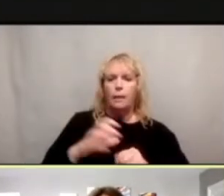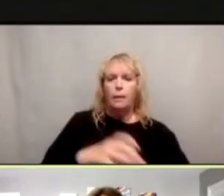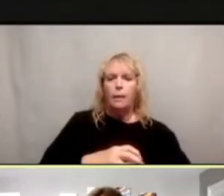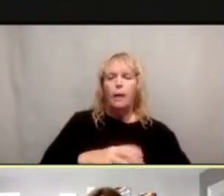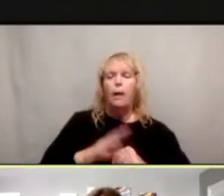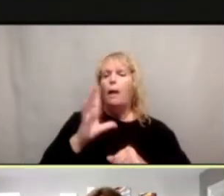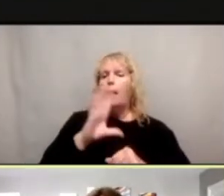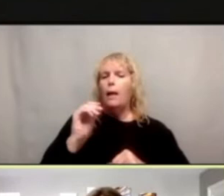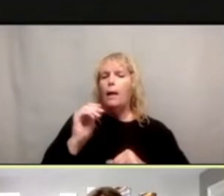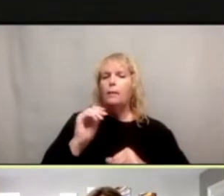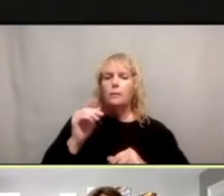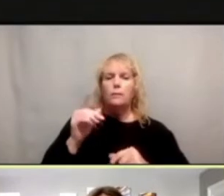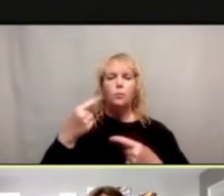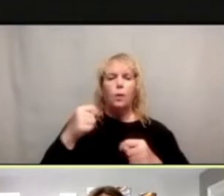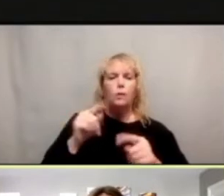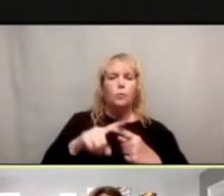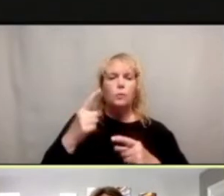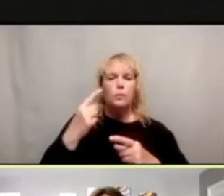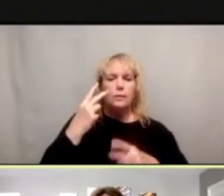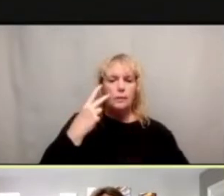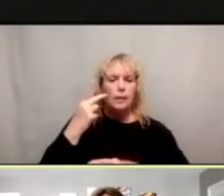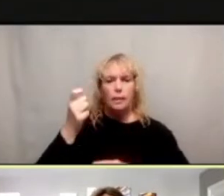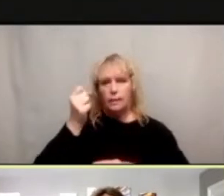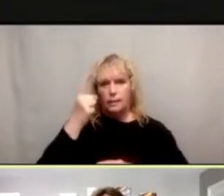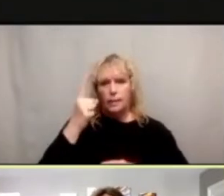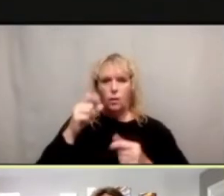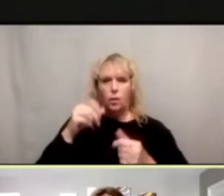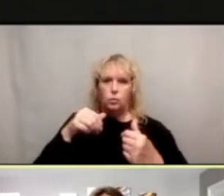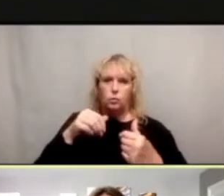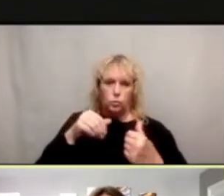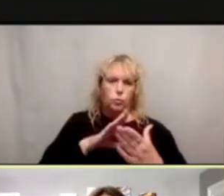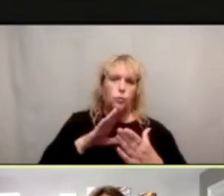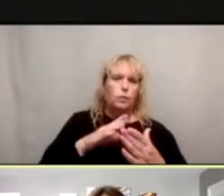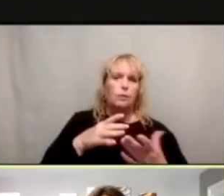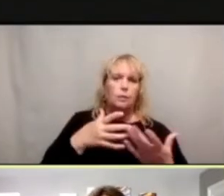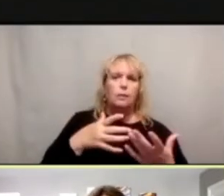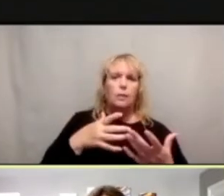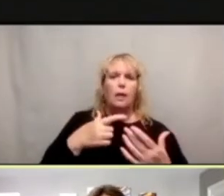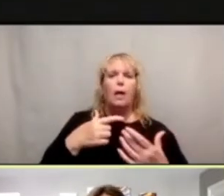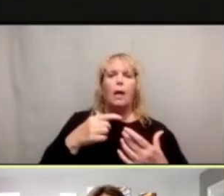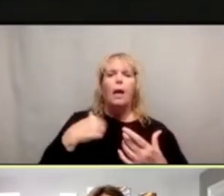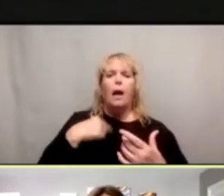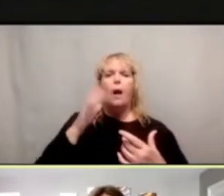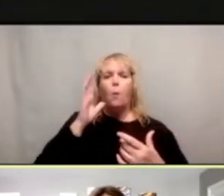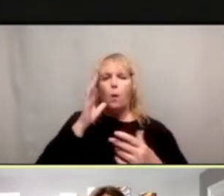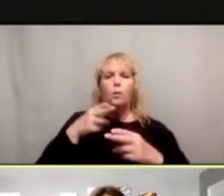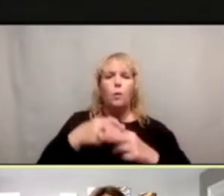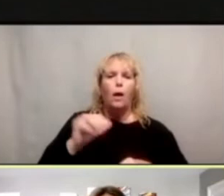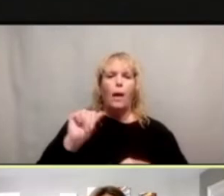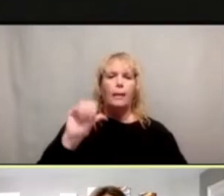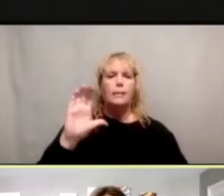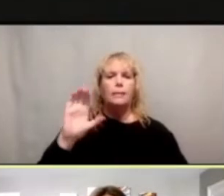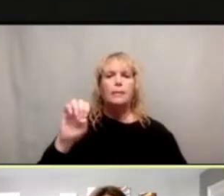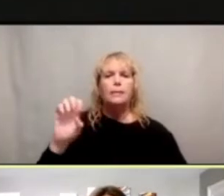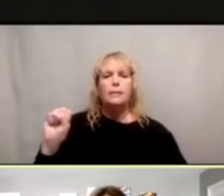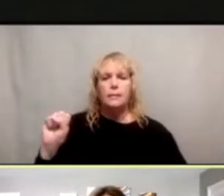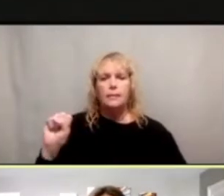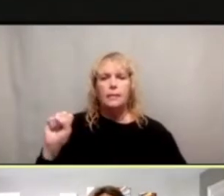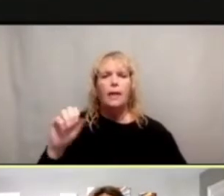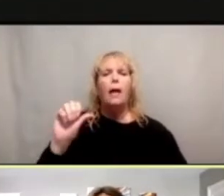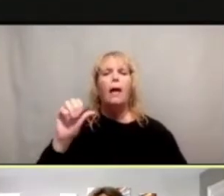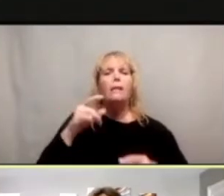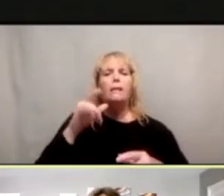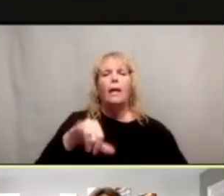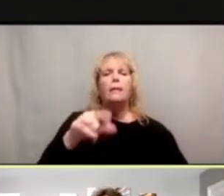morning is understanding and addressing adverse childhood experiences, which I'll refer to as ACEs, and adverse communal